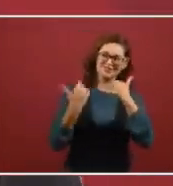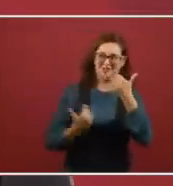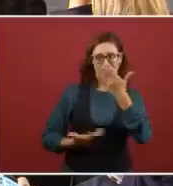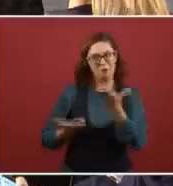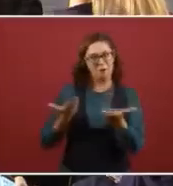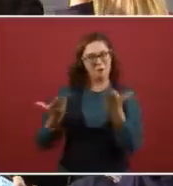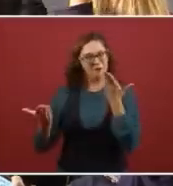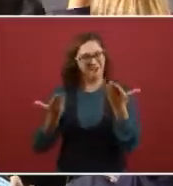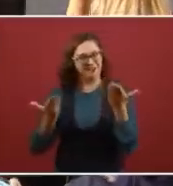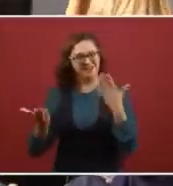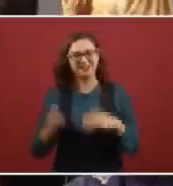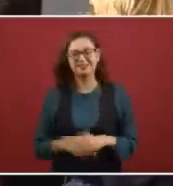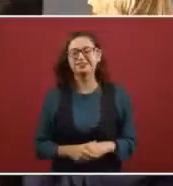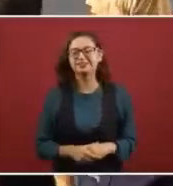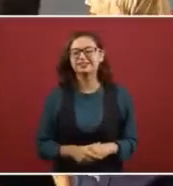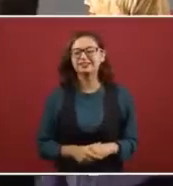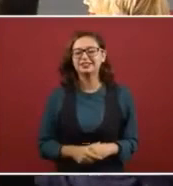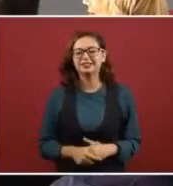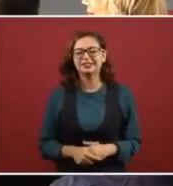Okay.